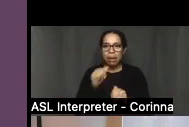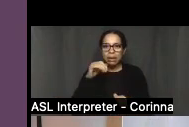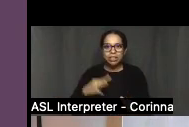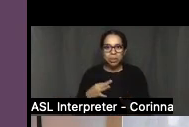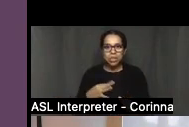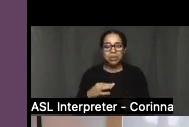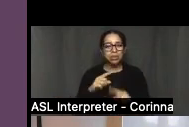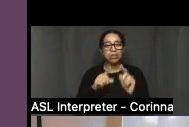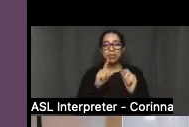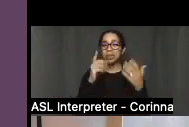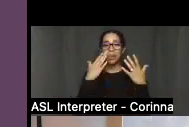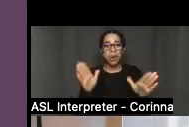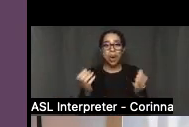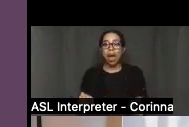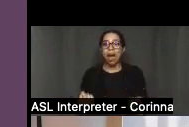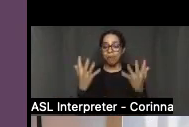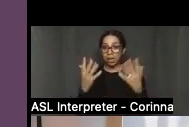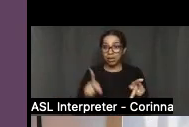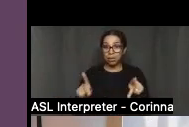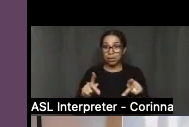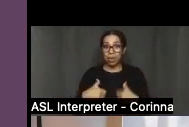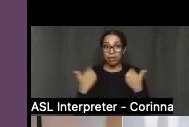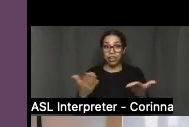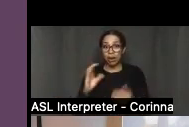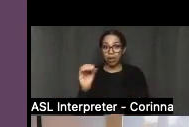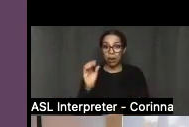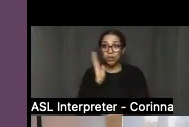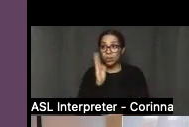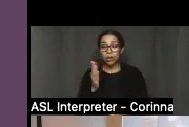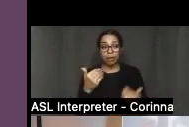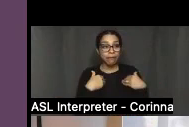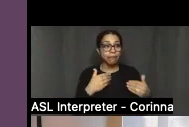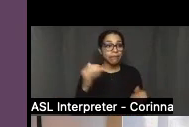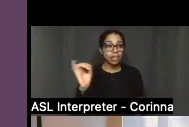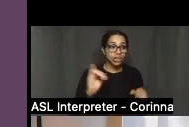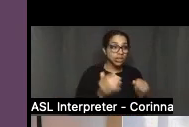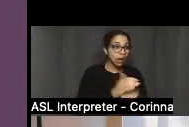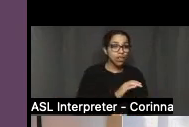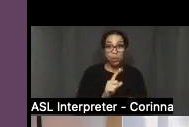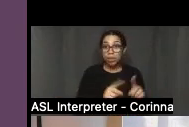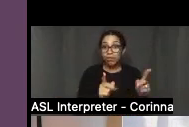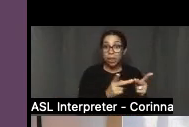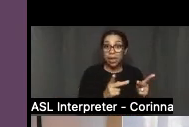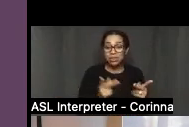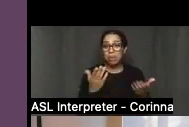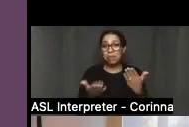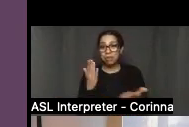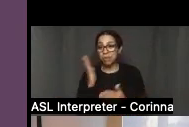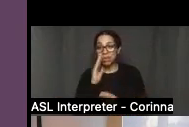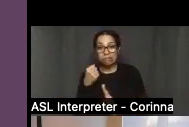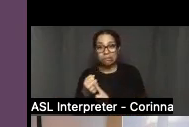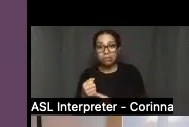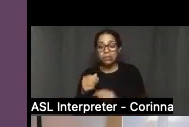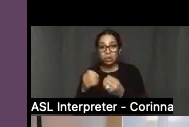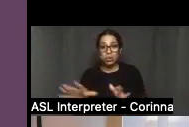Coloradans will perhaps have gained coverage through a different source or perhaps may become uninsured. I think the only thing that we can